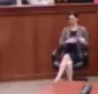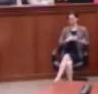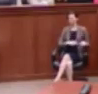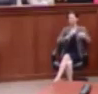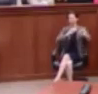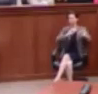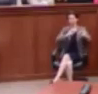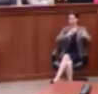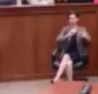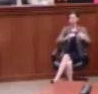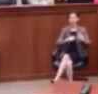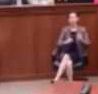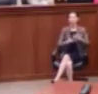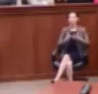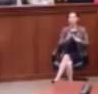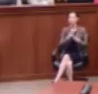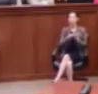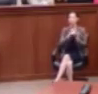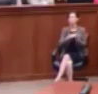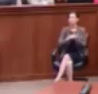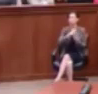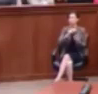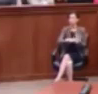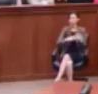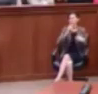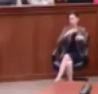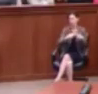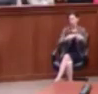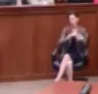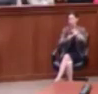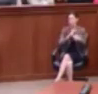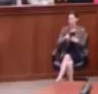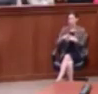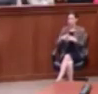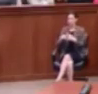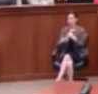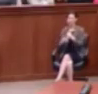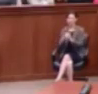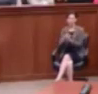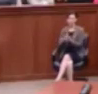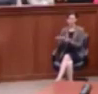run student programs for a while. I was associate dean with a technical college.